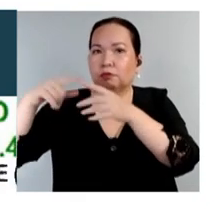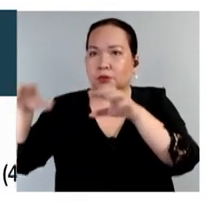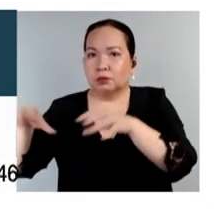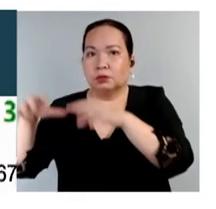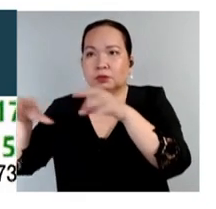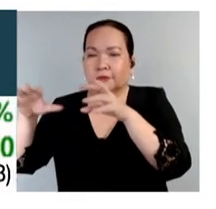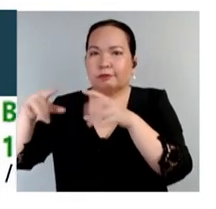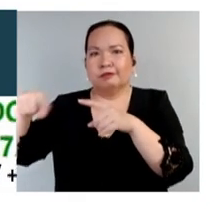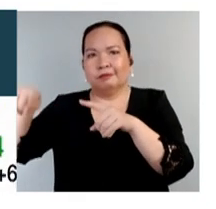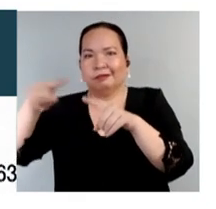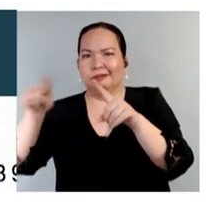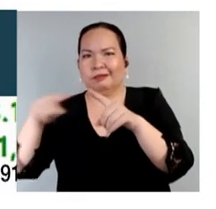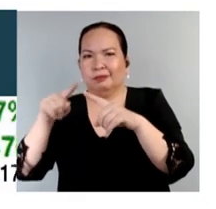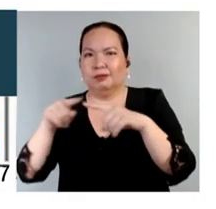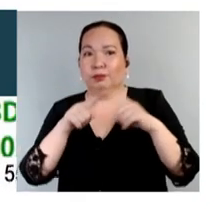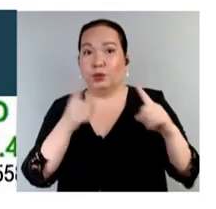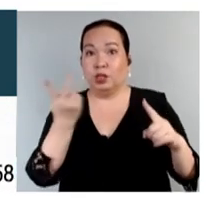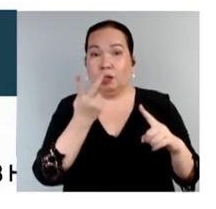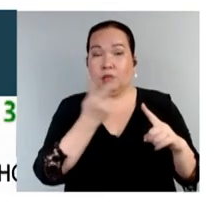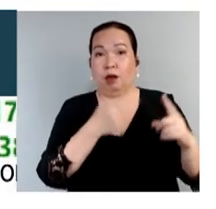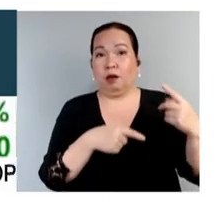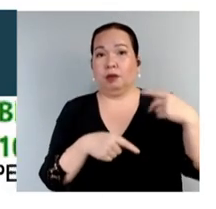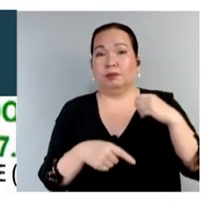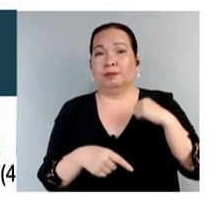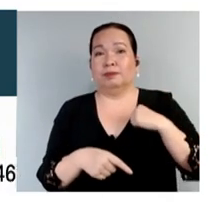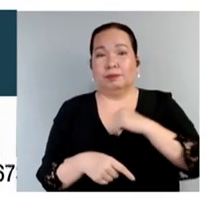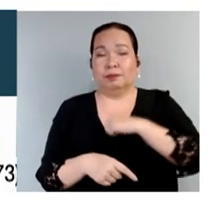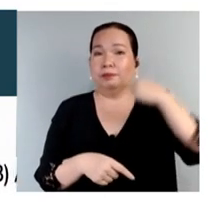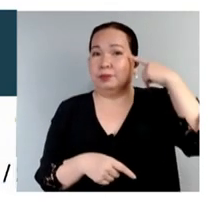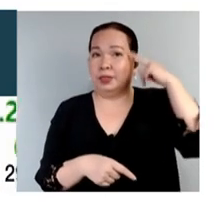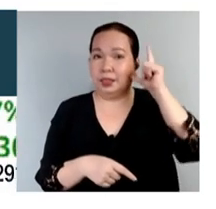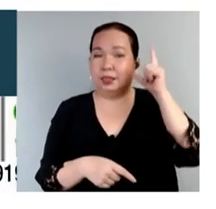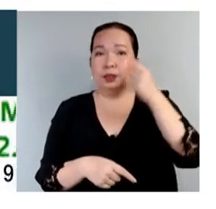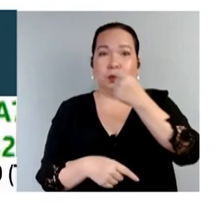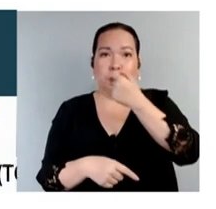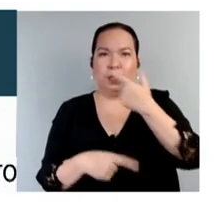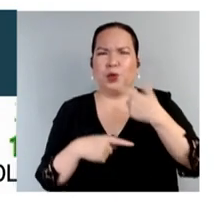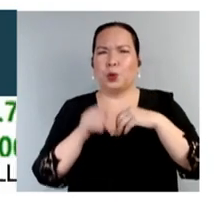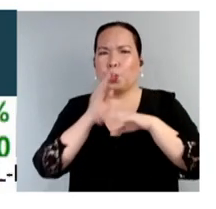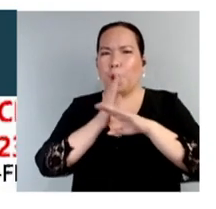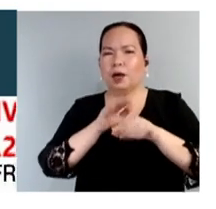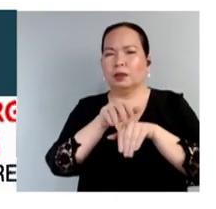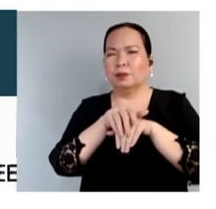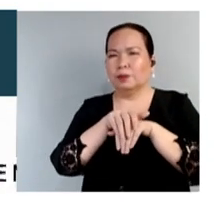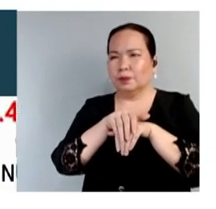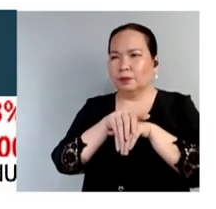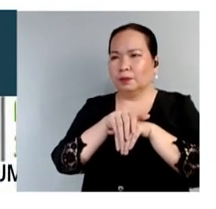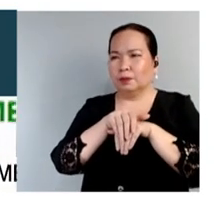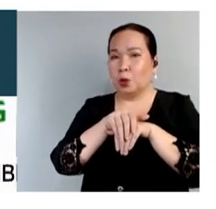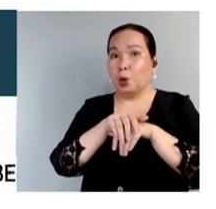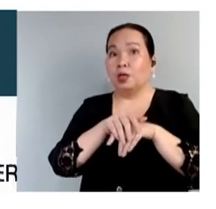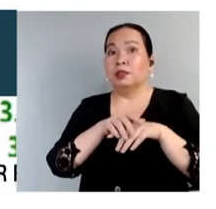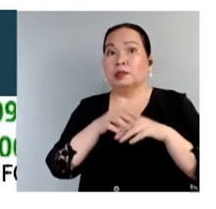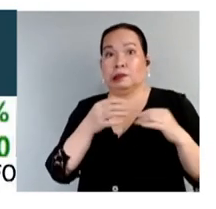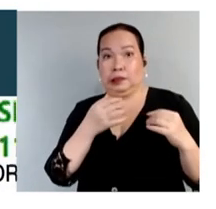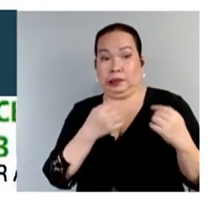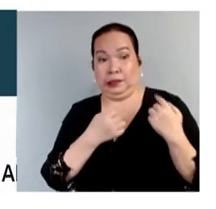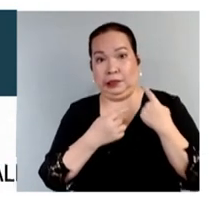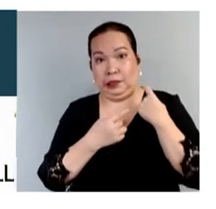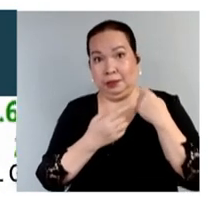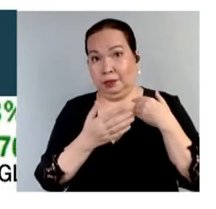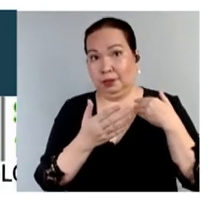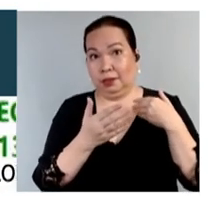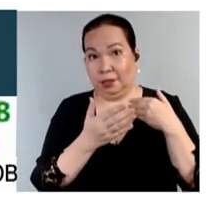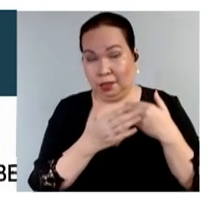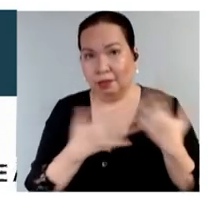express their concerns regarding this government. What do you think of that concern or that issue being thrown at them?